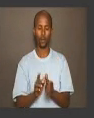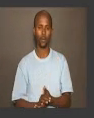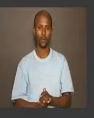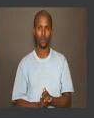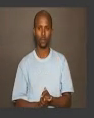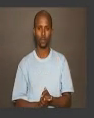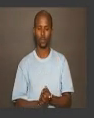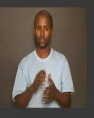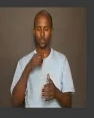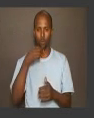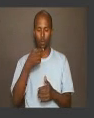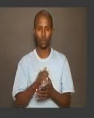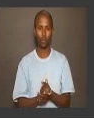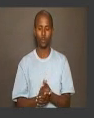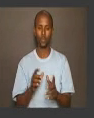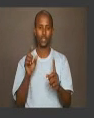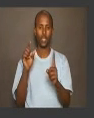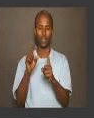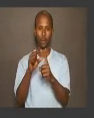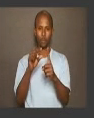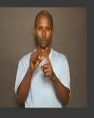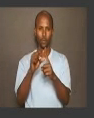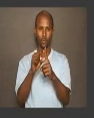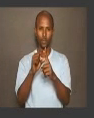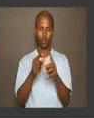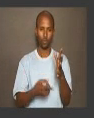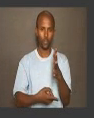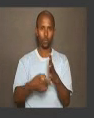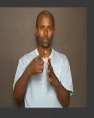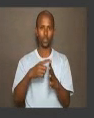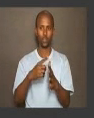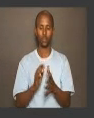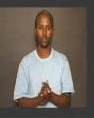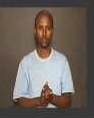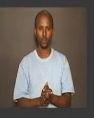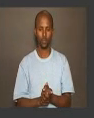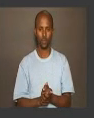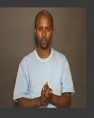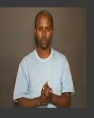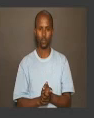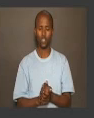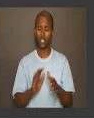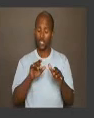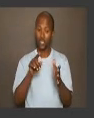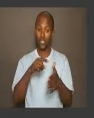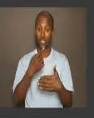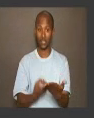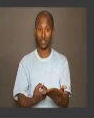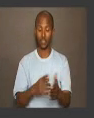These are called the terms of a sequence. This is the general